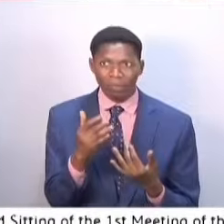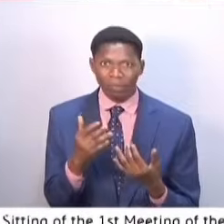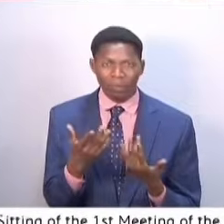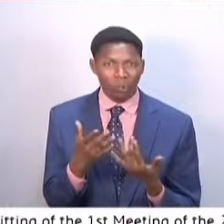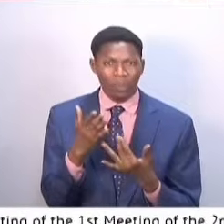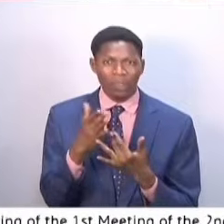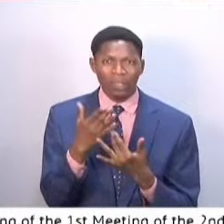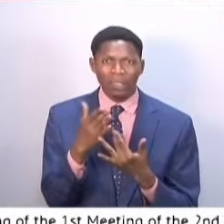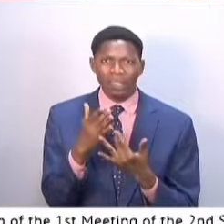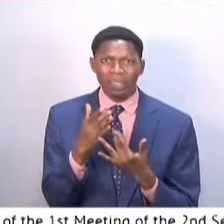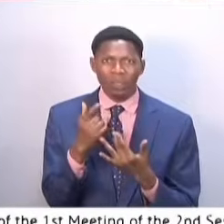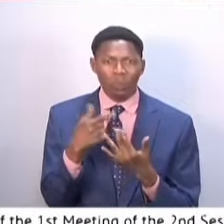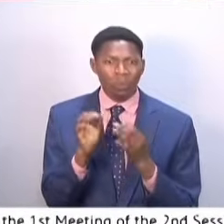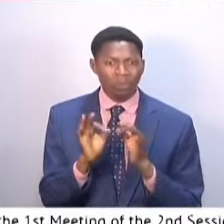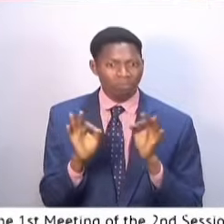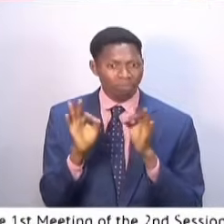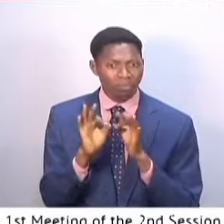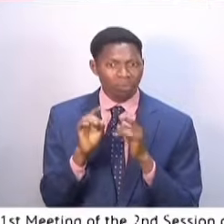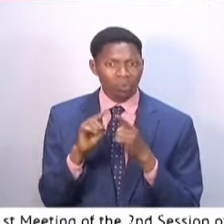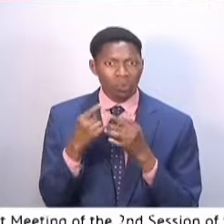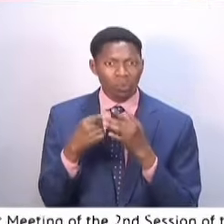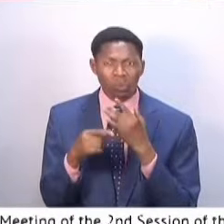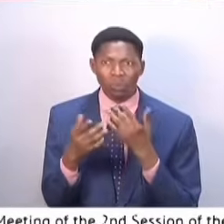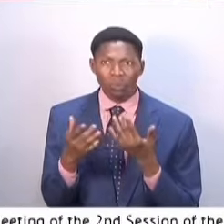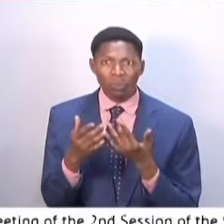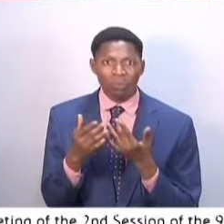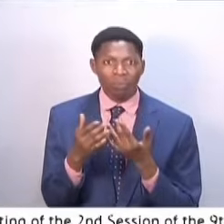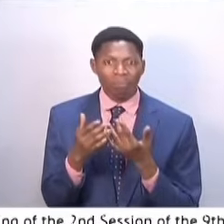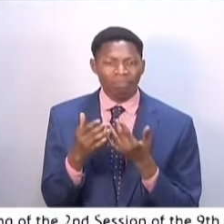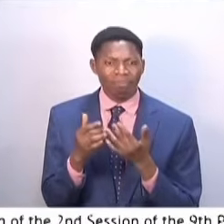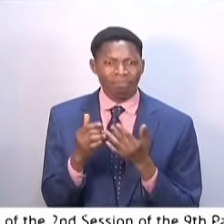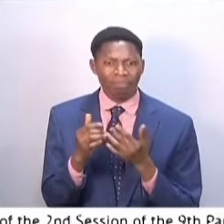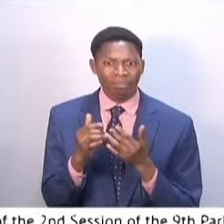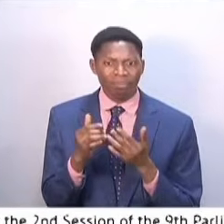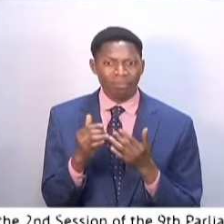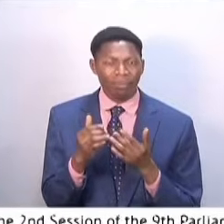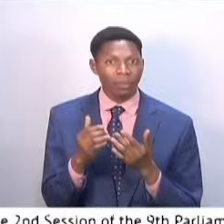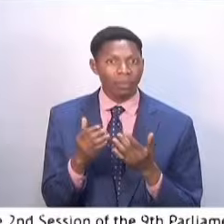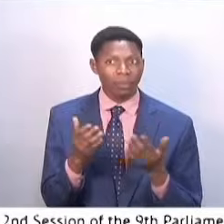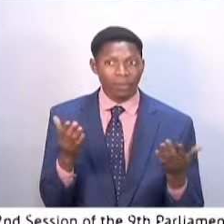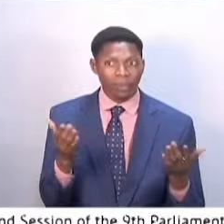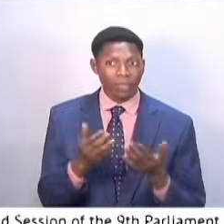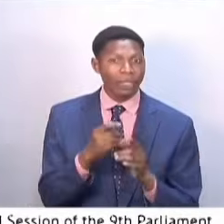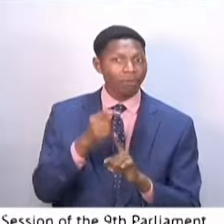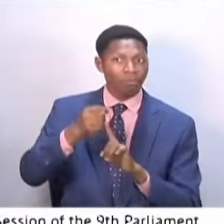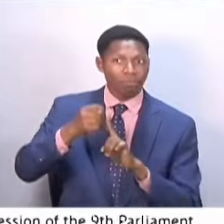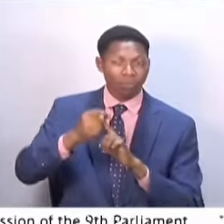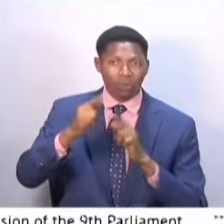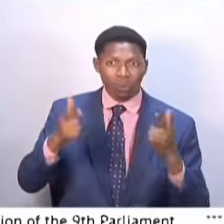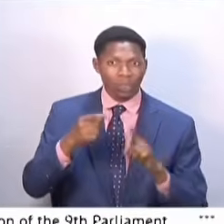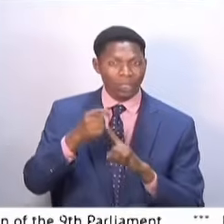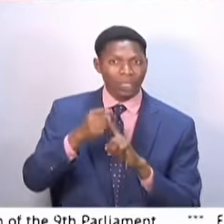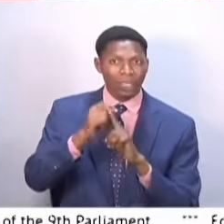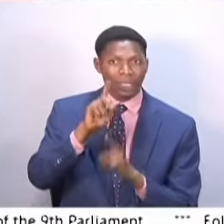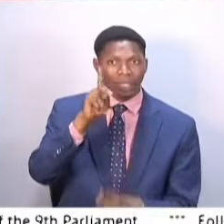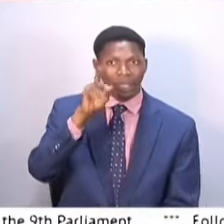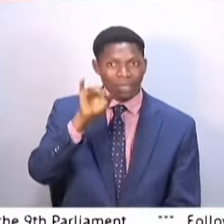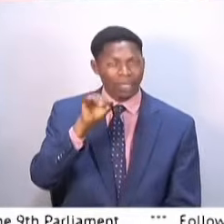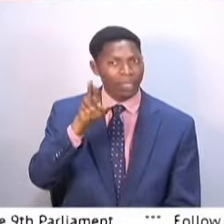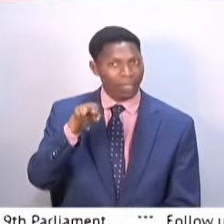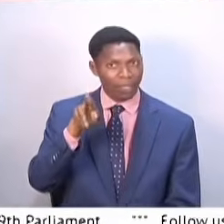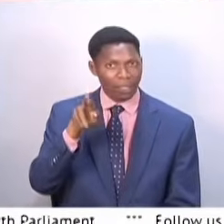Distribution is skewed towards the big towns, Accra and Kumasi, just taking